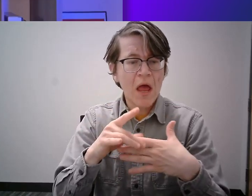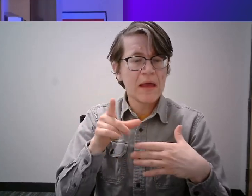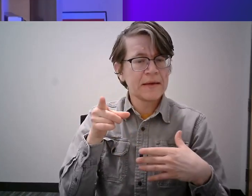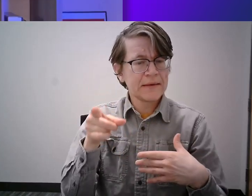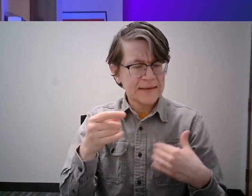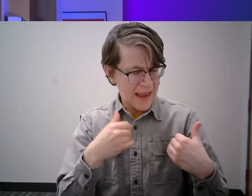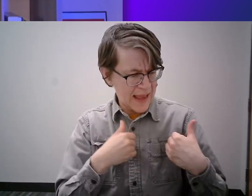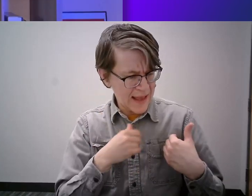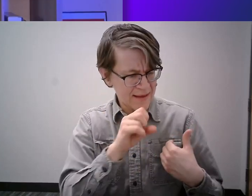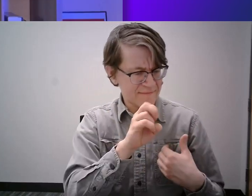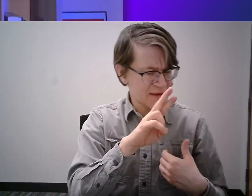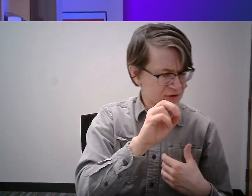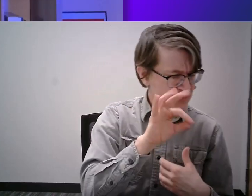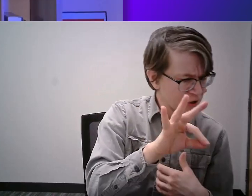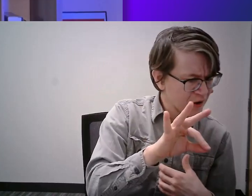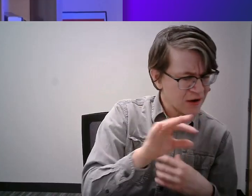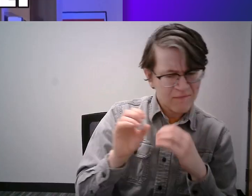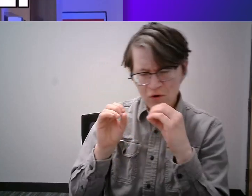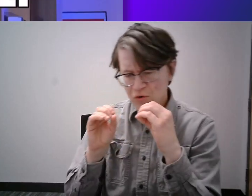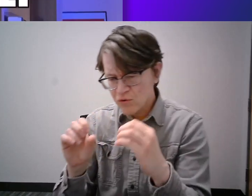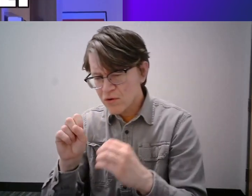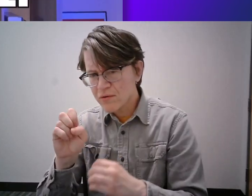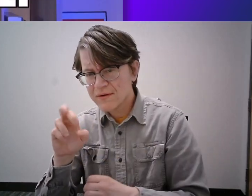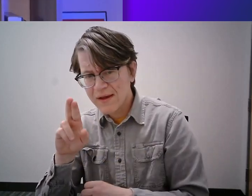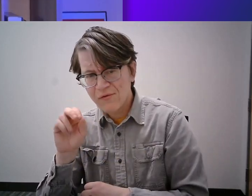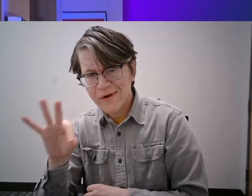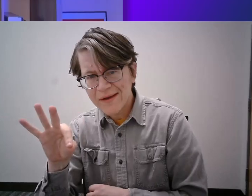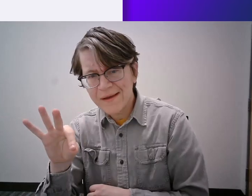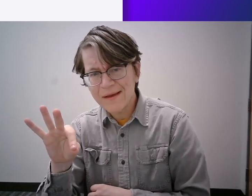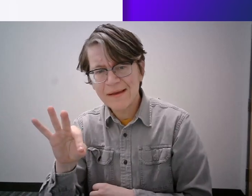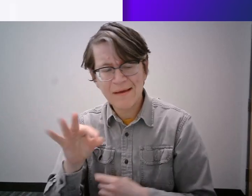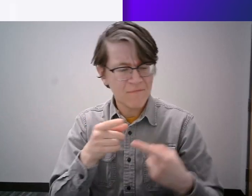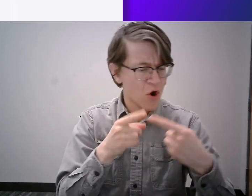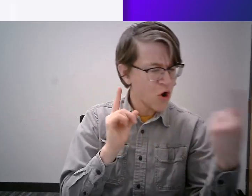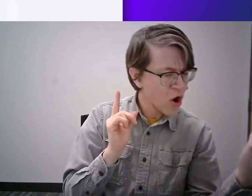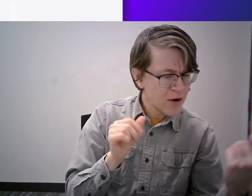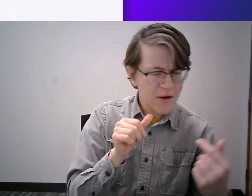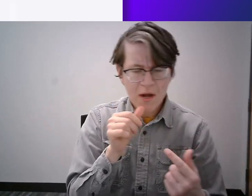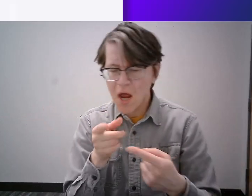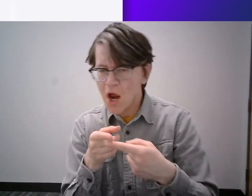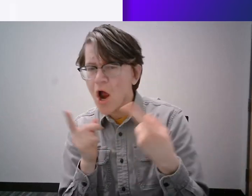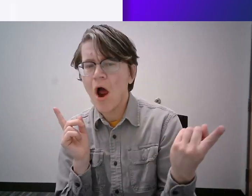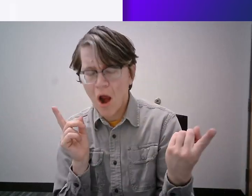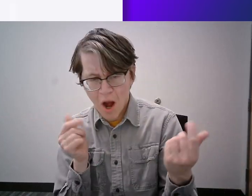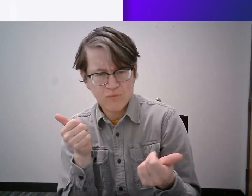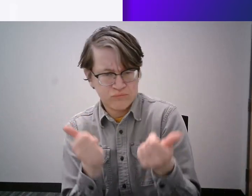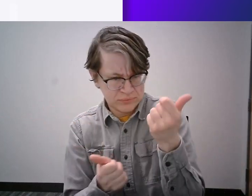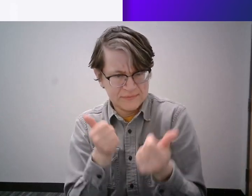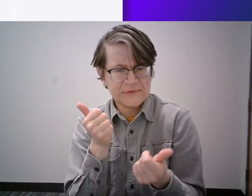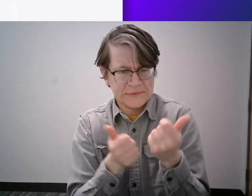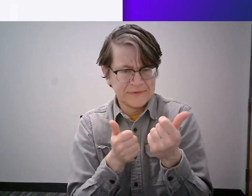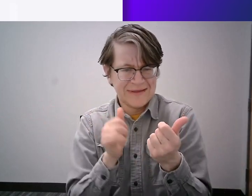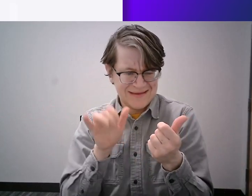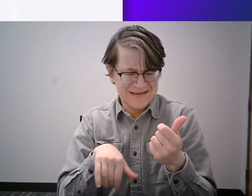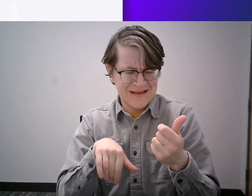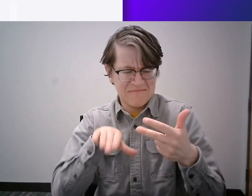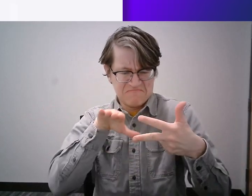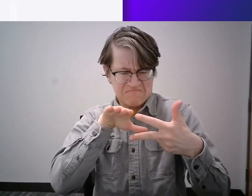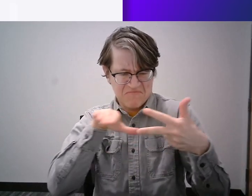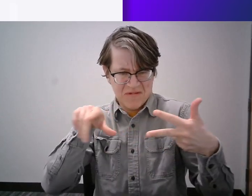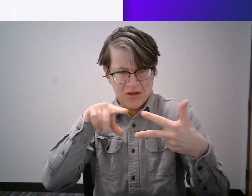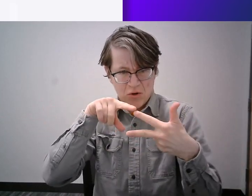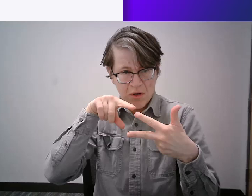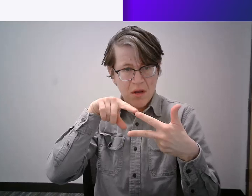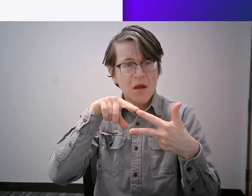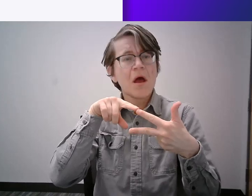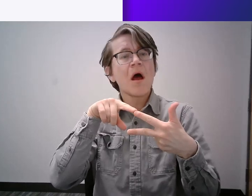or has it no serifs? Has it serif? Before we had our dynamic, linear, sans serif. And now when